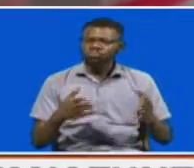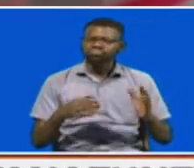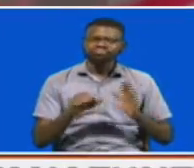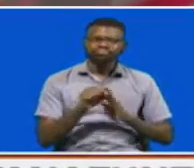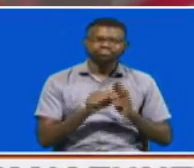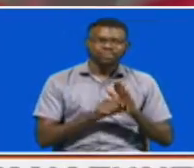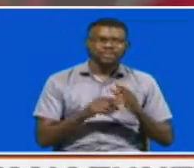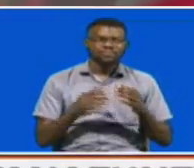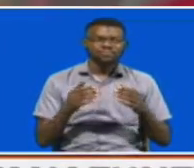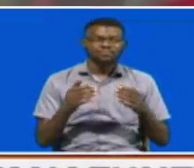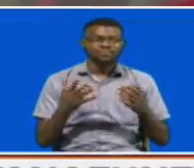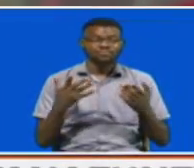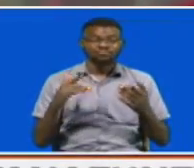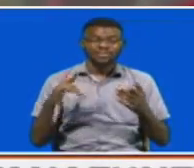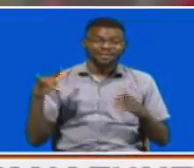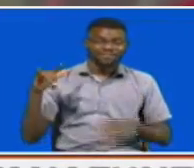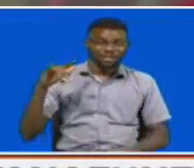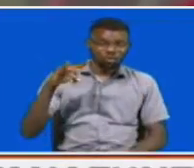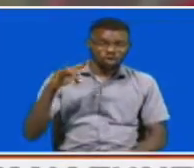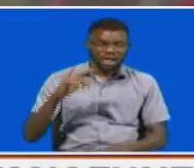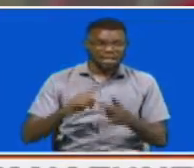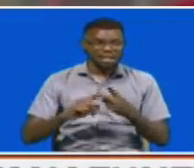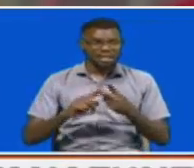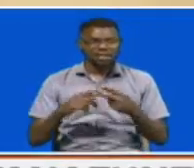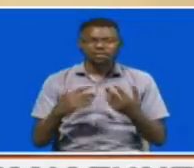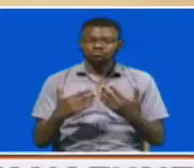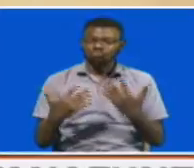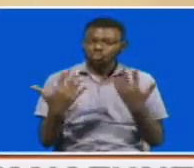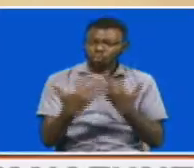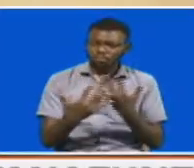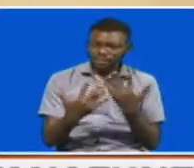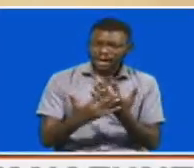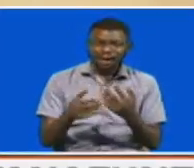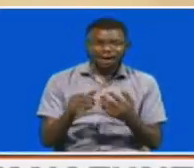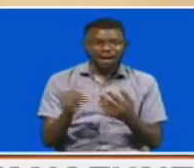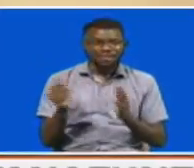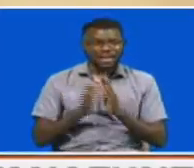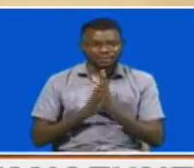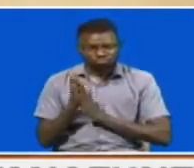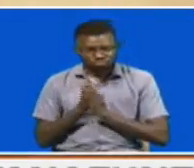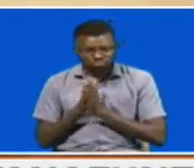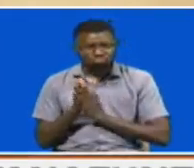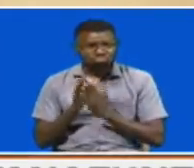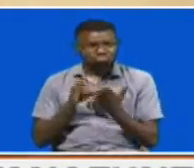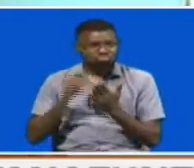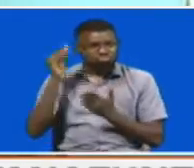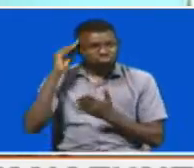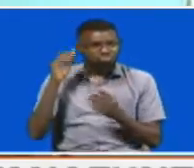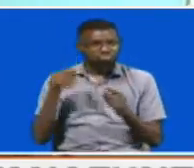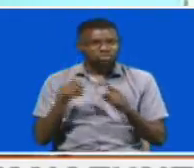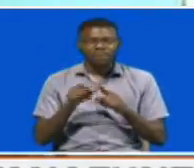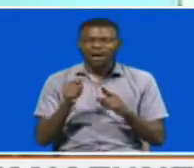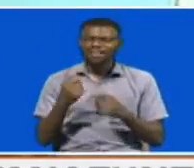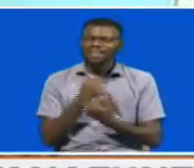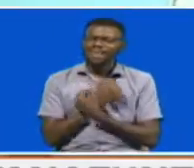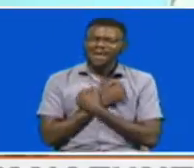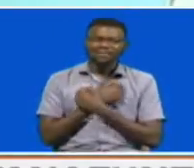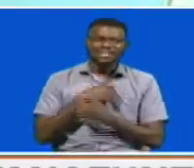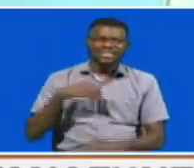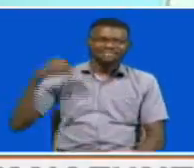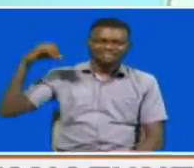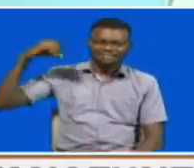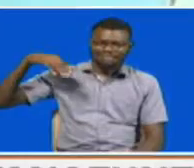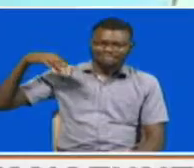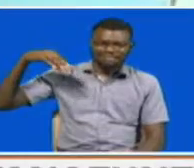now we are seeing more students opting to take computer studies as well as aviation, followed by electricity. So the most